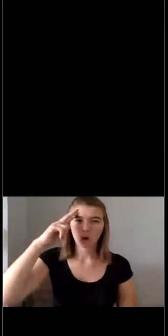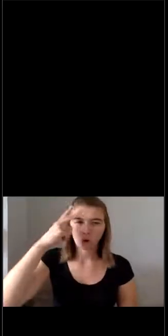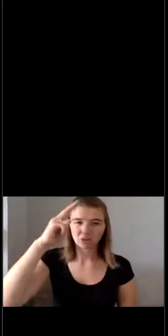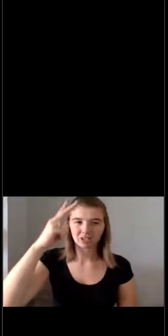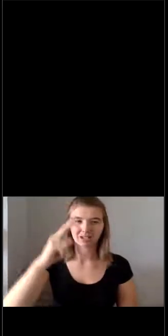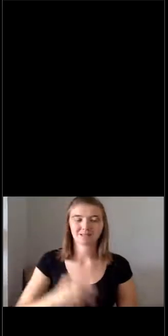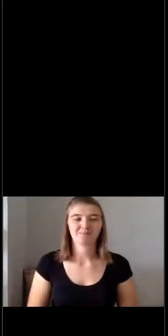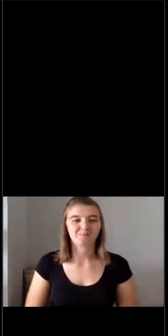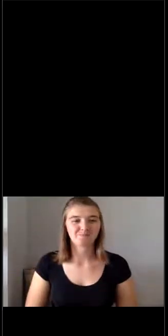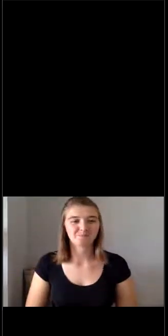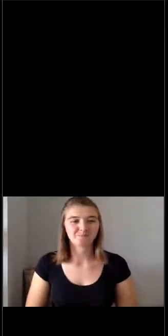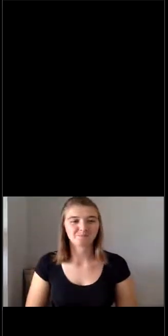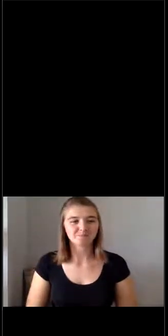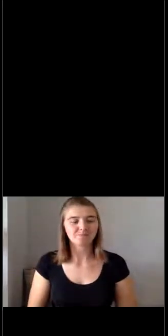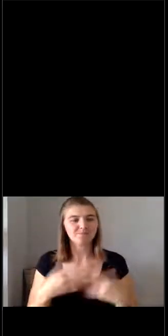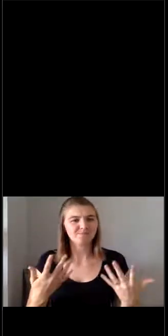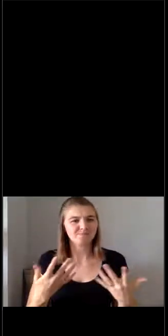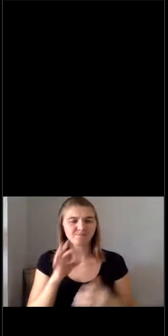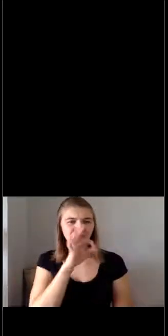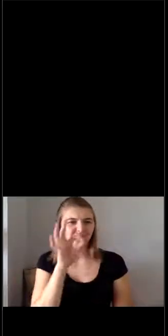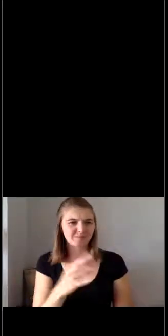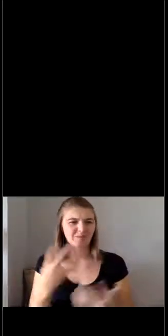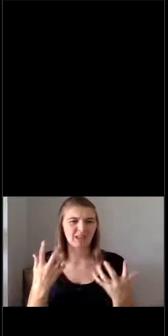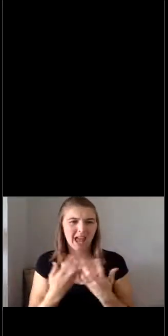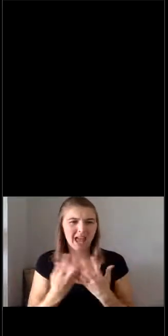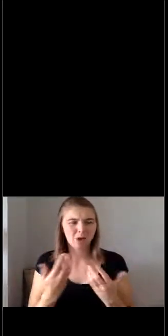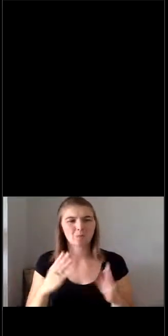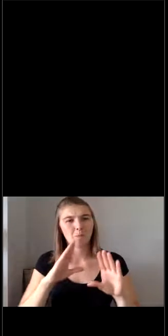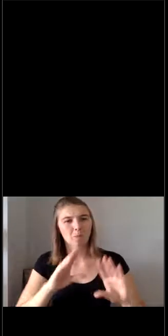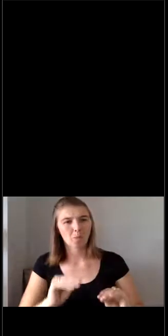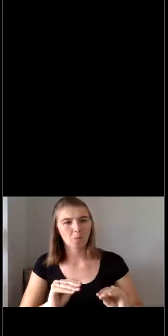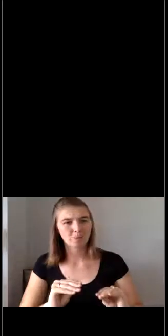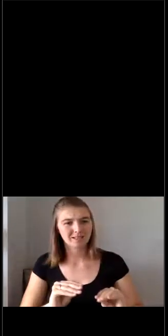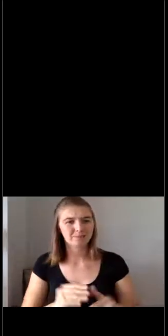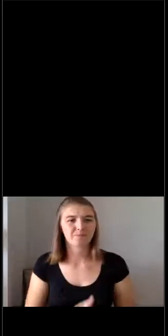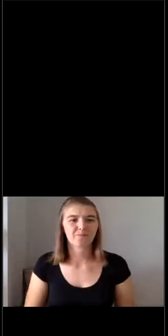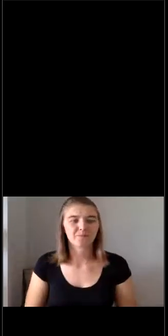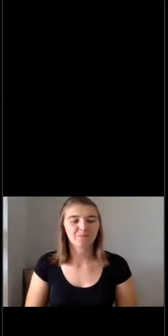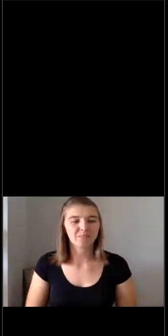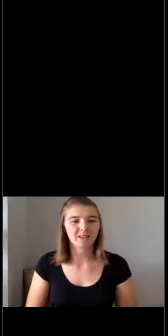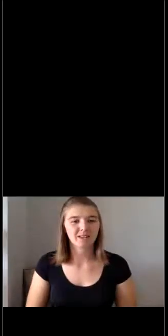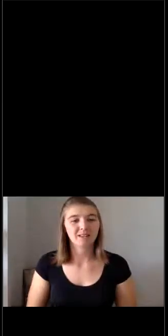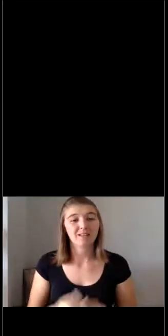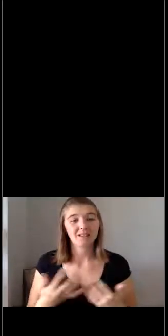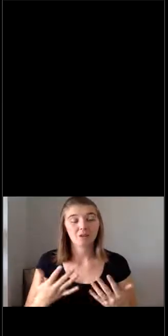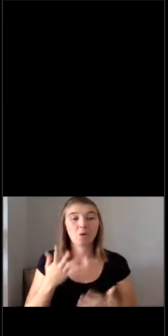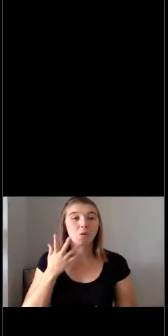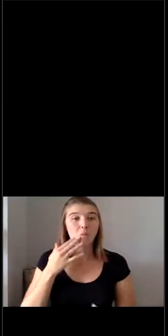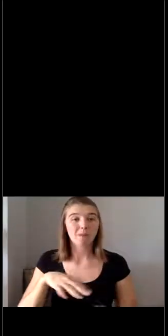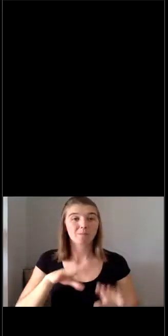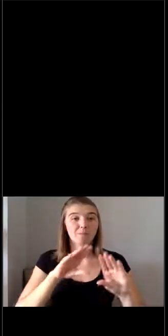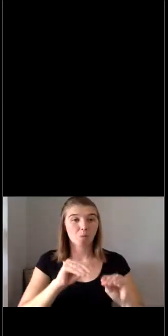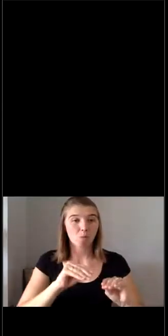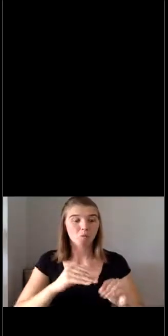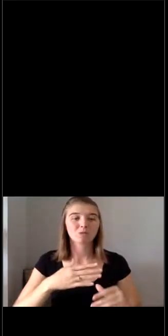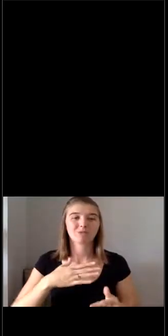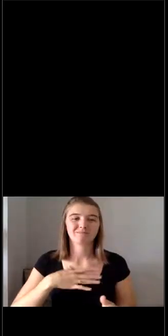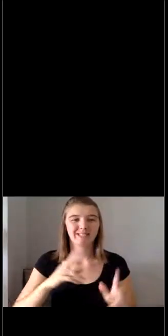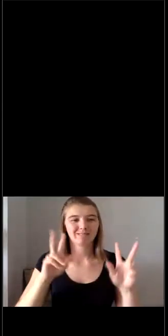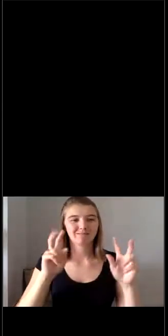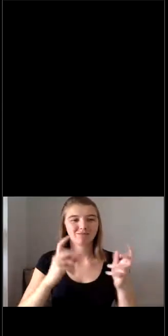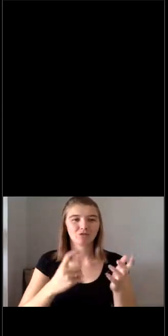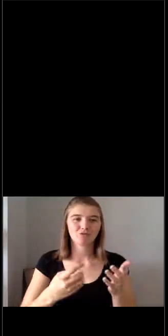pausing, reframing, and next stepping, let's sum these up very succinctly. So pause. When we pause, we need something called a restorative break. A restorative break